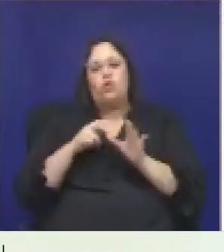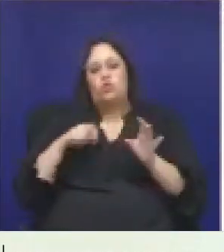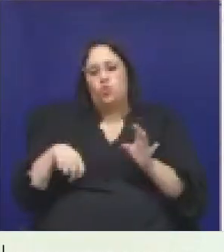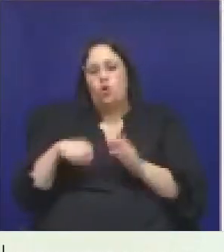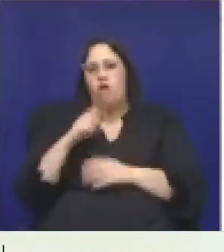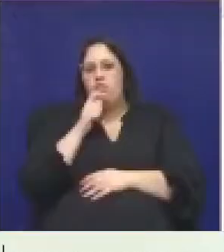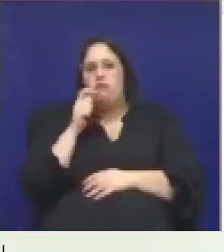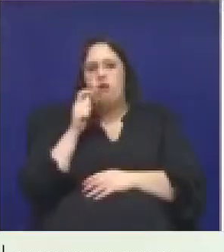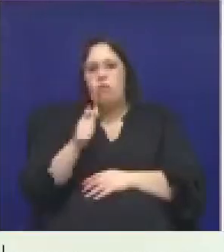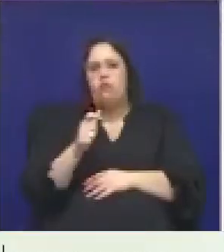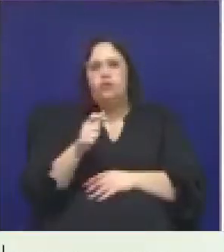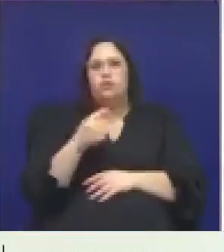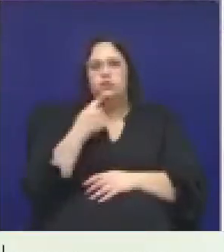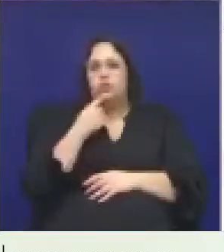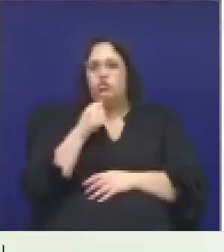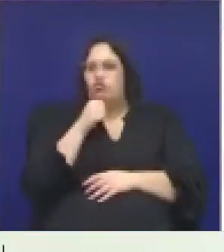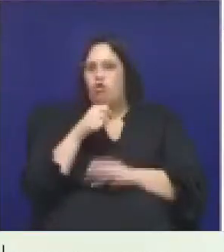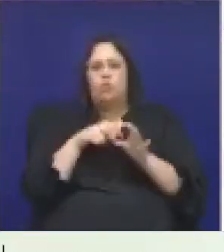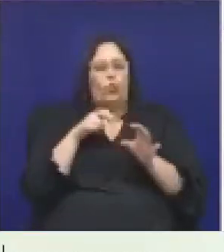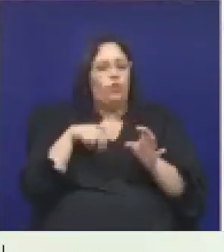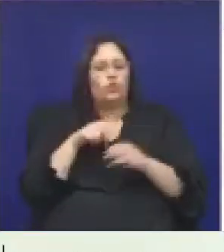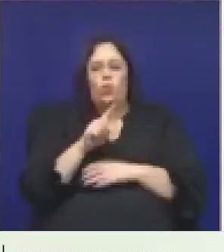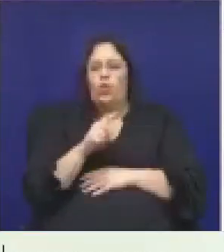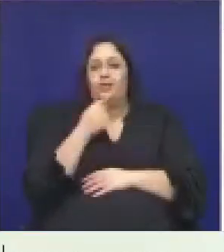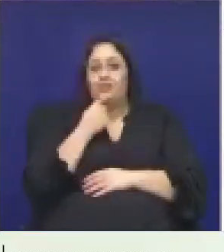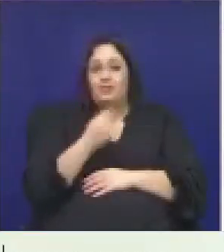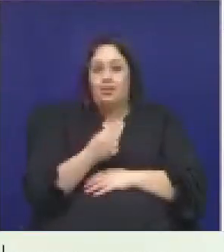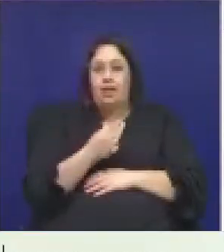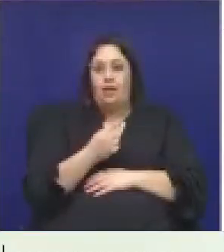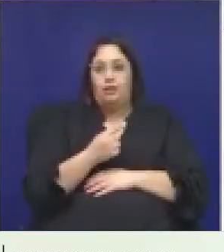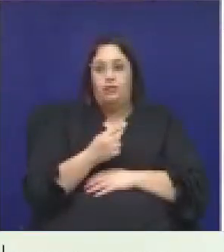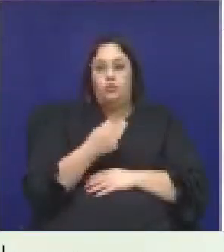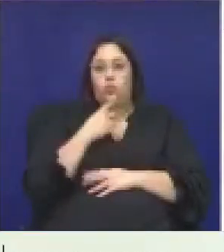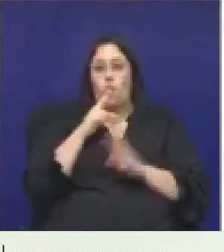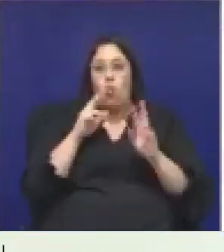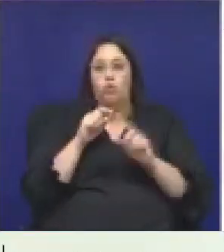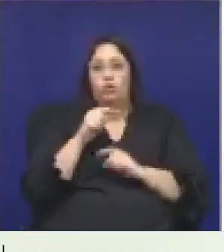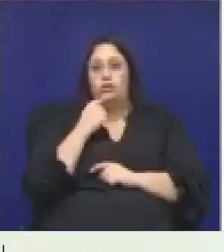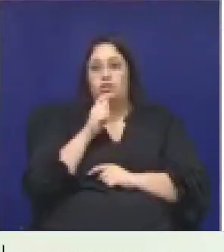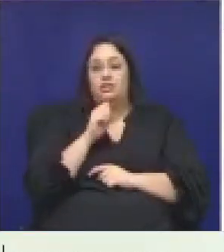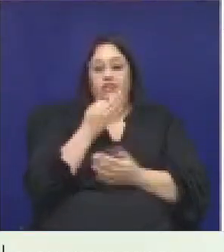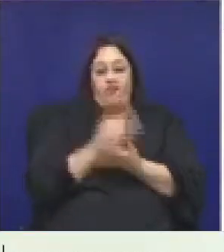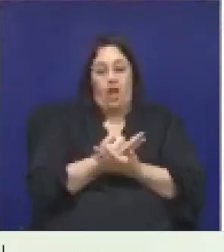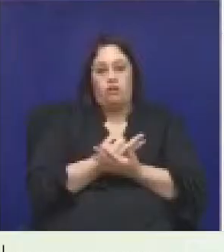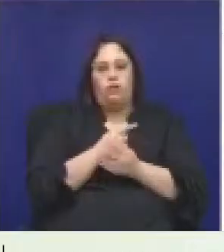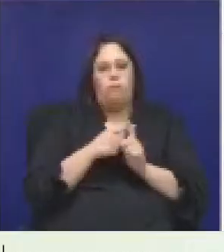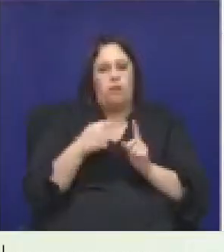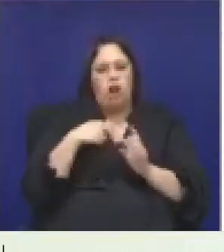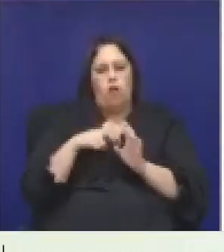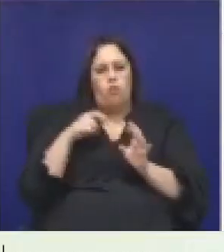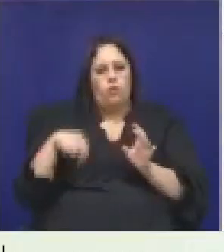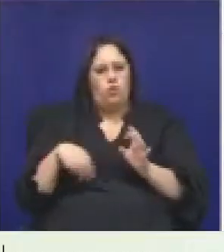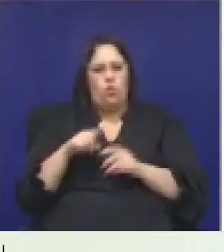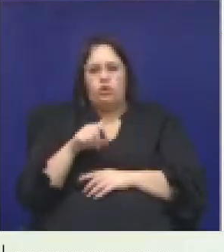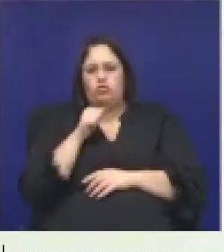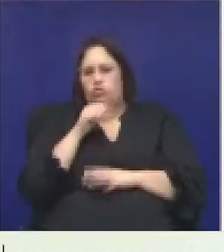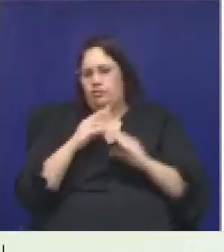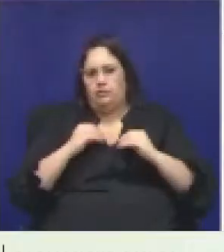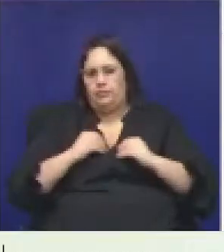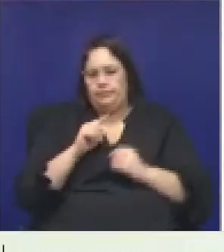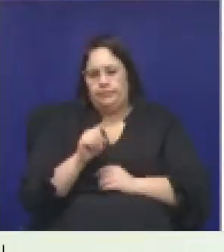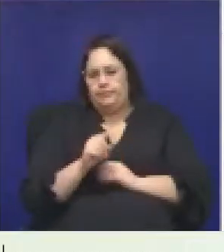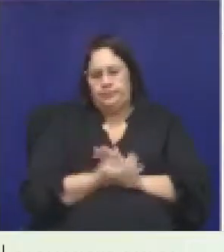what was actually said there was not a withdrawal. He said, and to quote him, "It's a fact, but I withdraw." That's just not